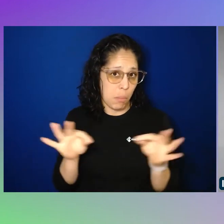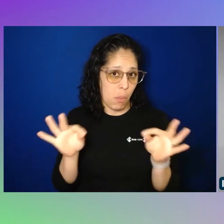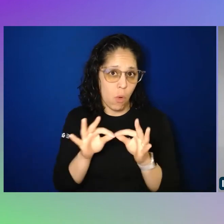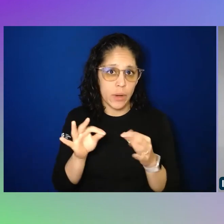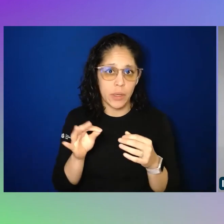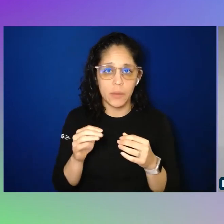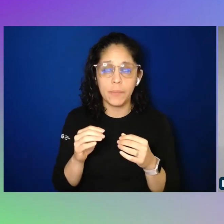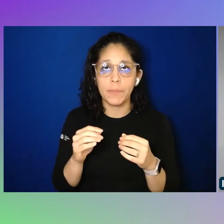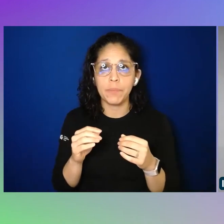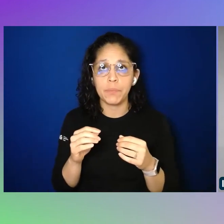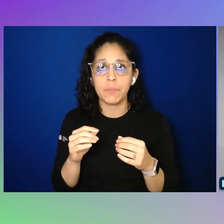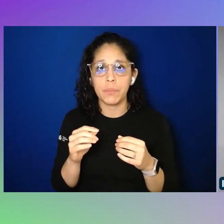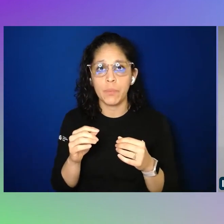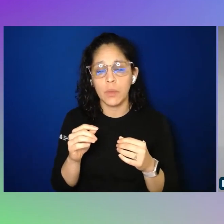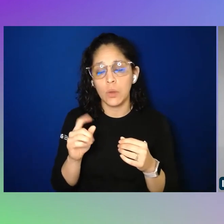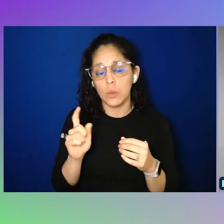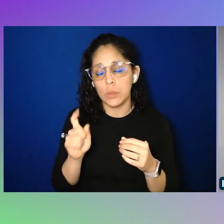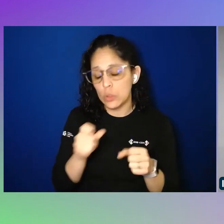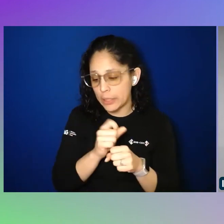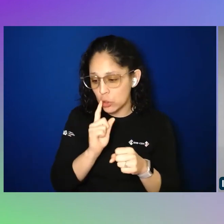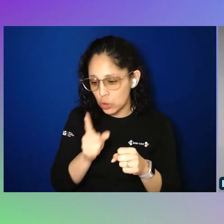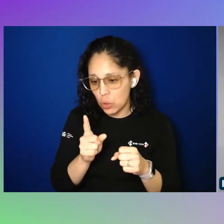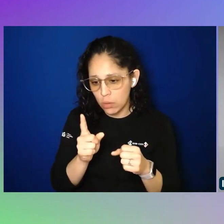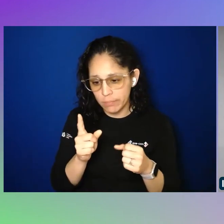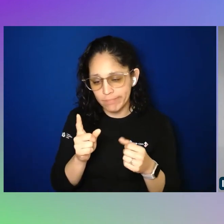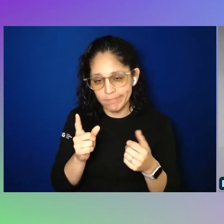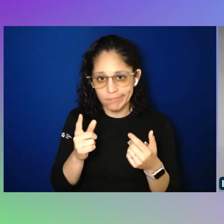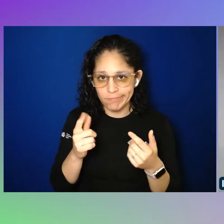make sure that it works as well.